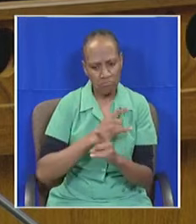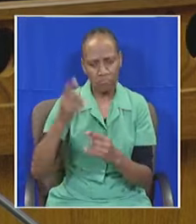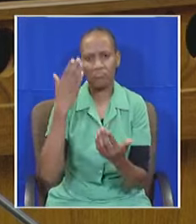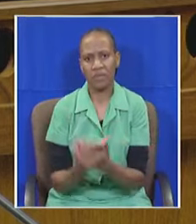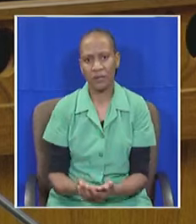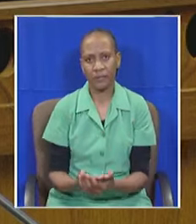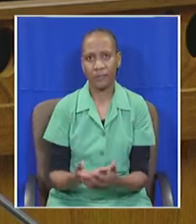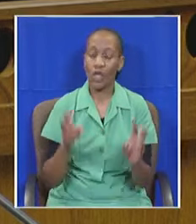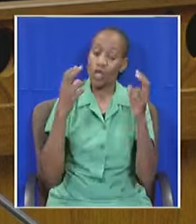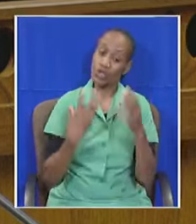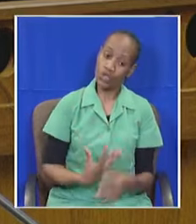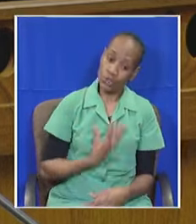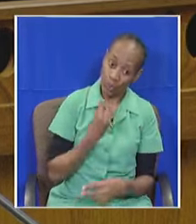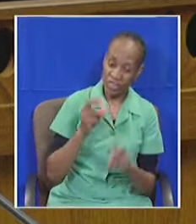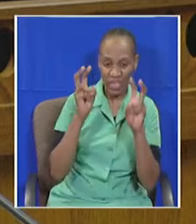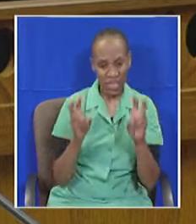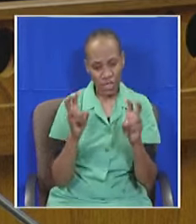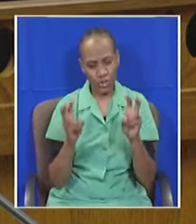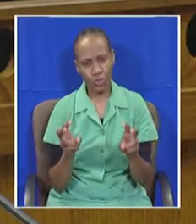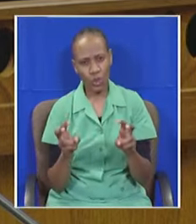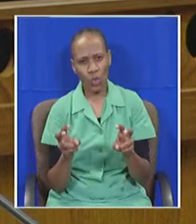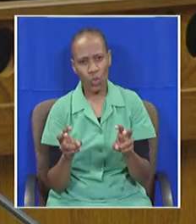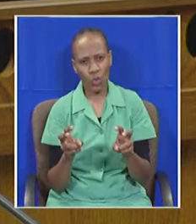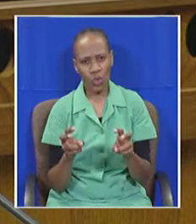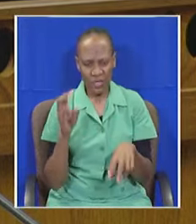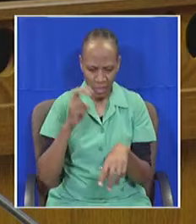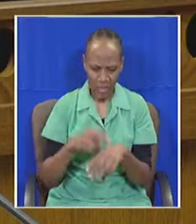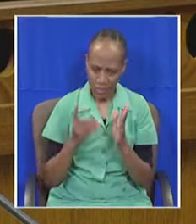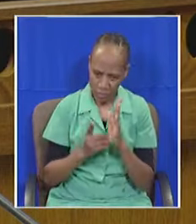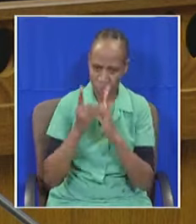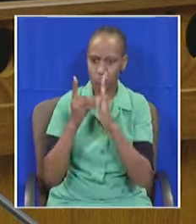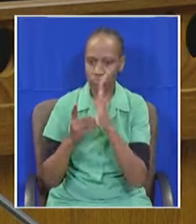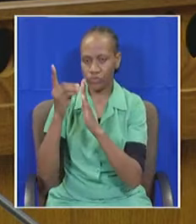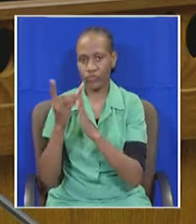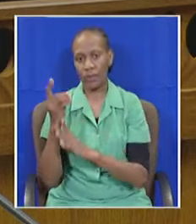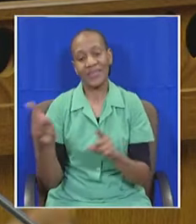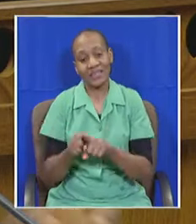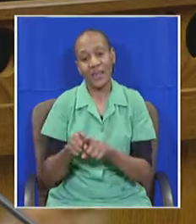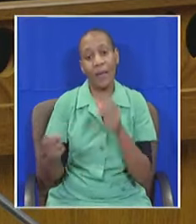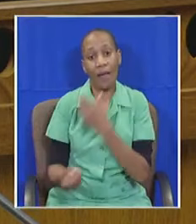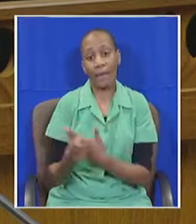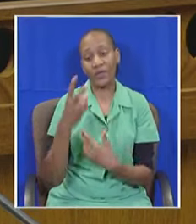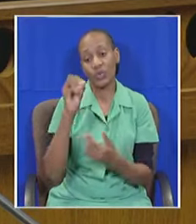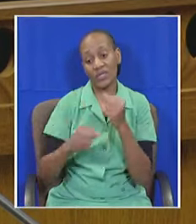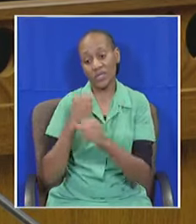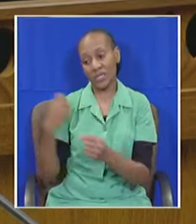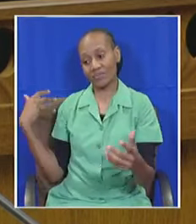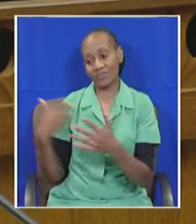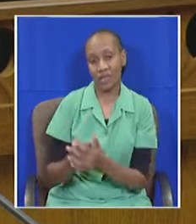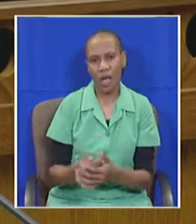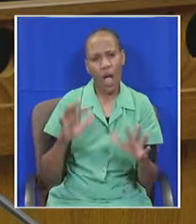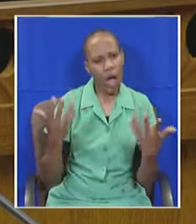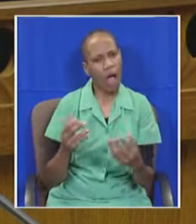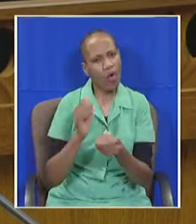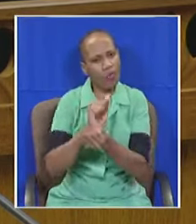situation of youth in many ways mirrors the development of our country over the last two decades. The freedom pathway to democracy